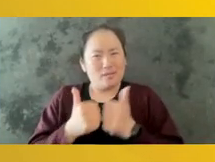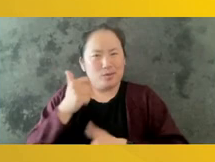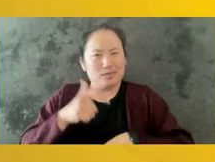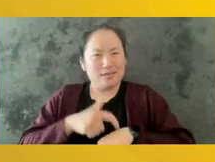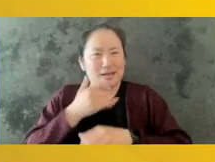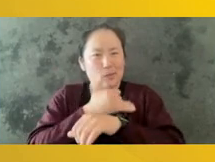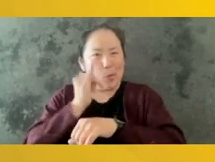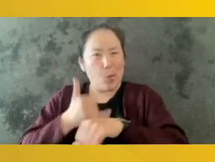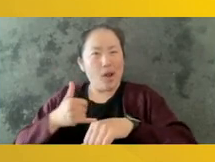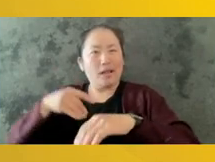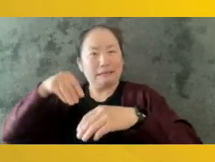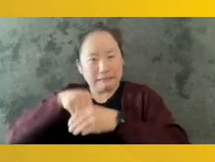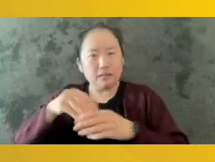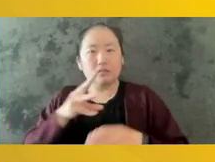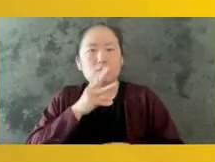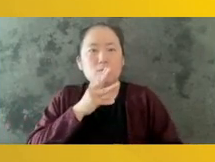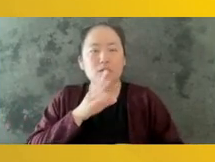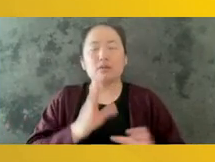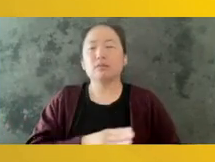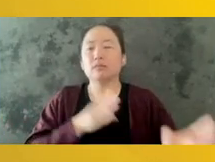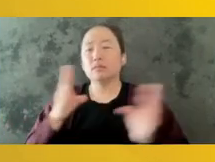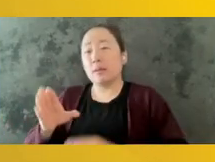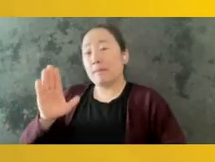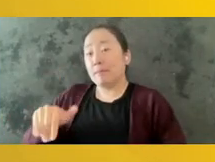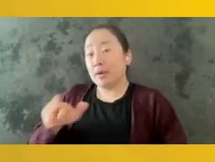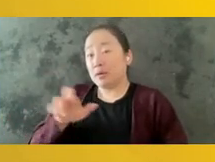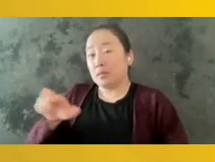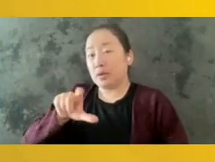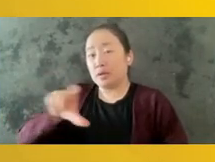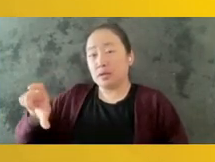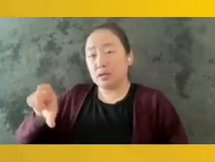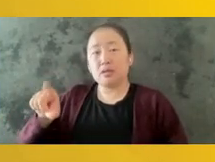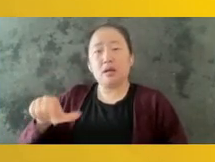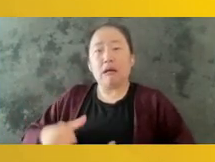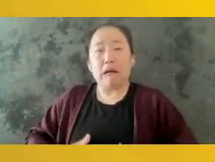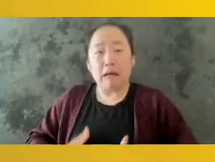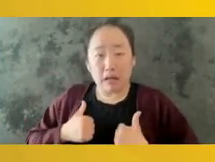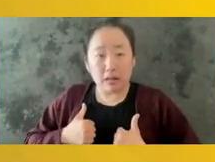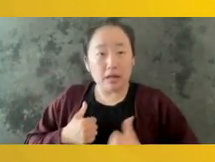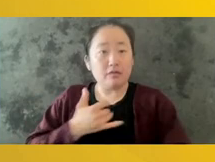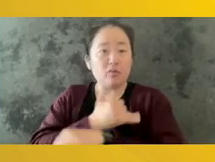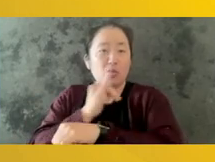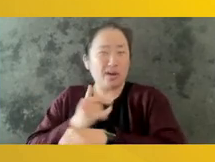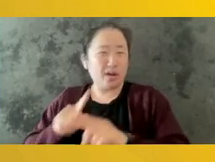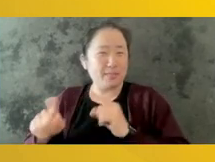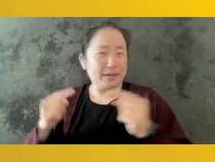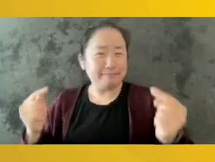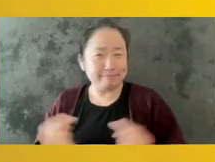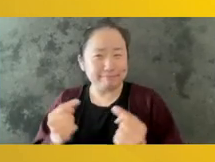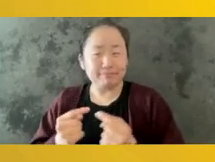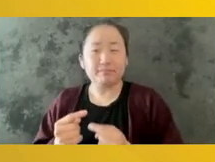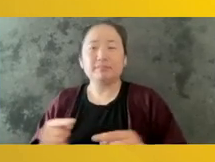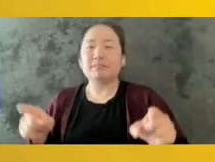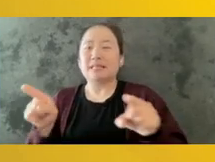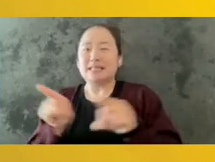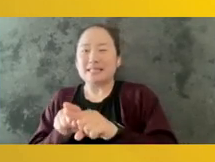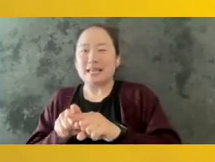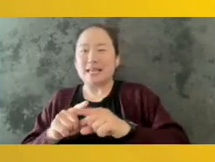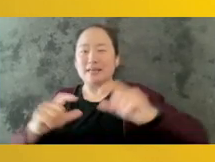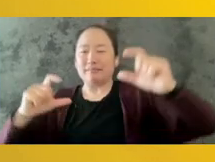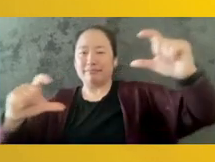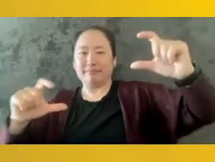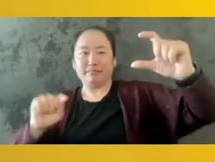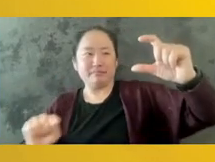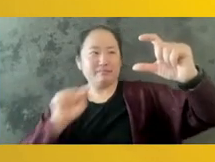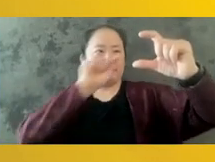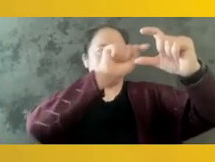the image on the bottom right, there's another alive injured whale with similar parallel slicing wounds, similar to the